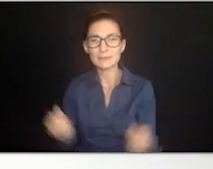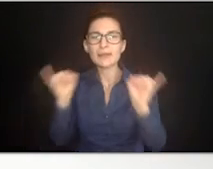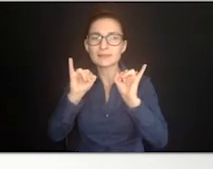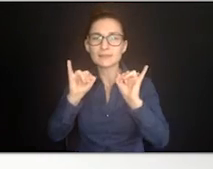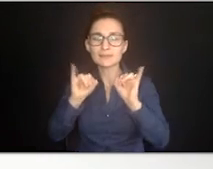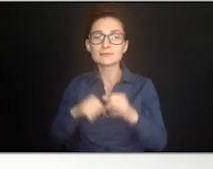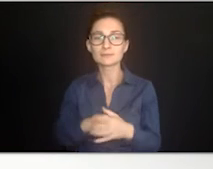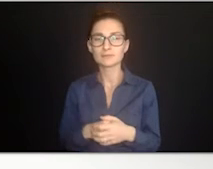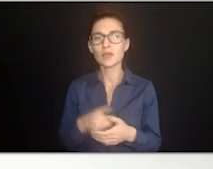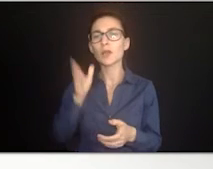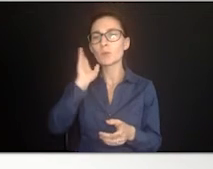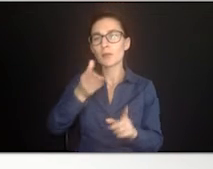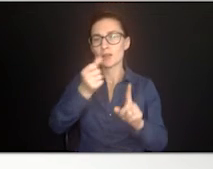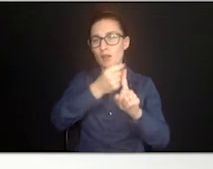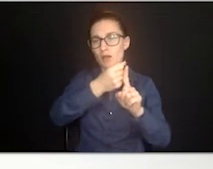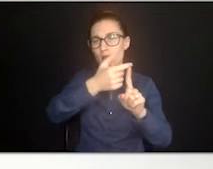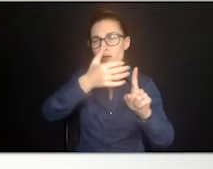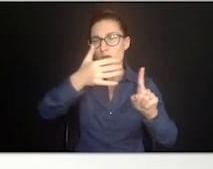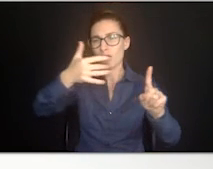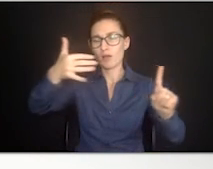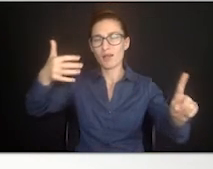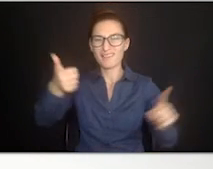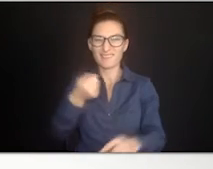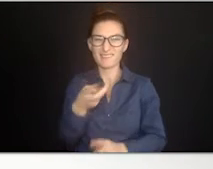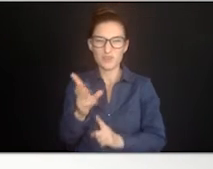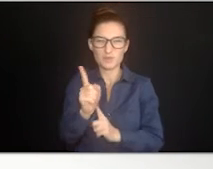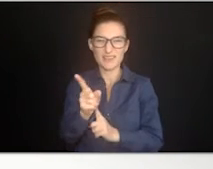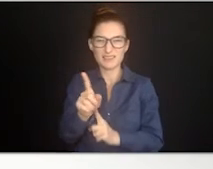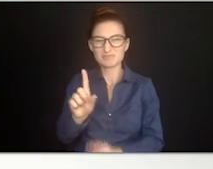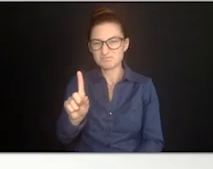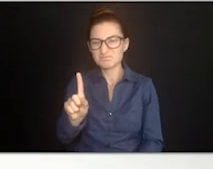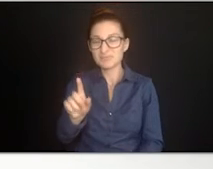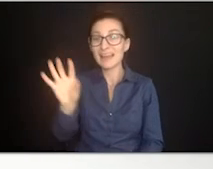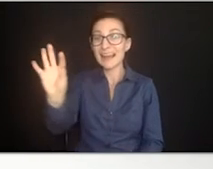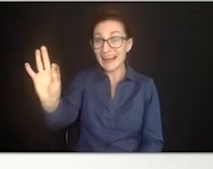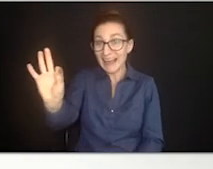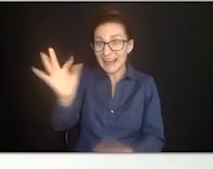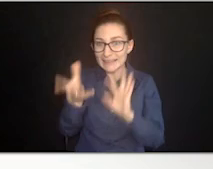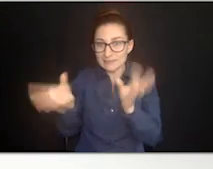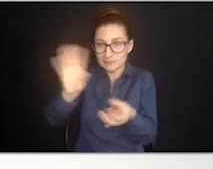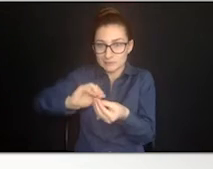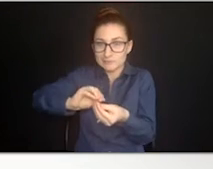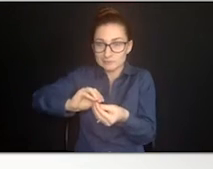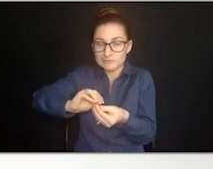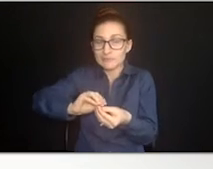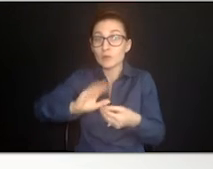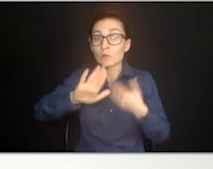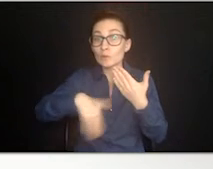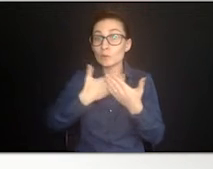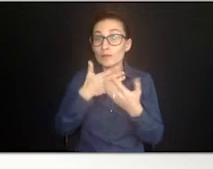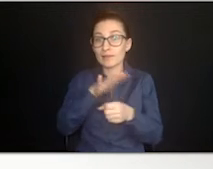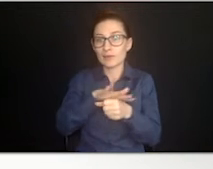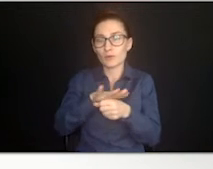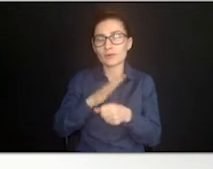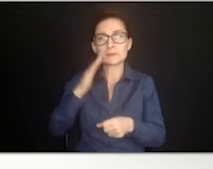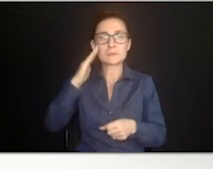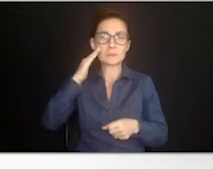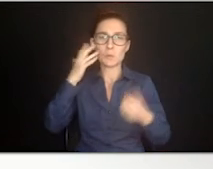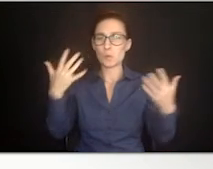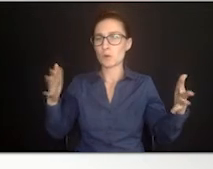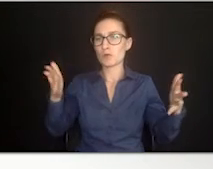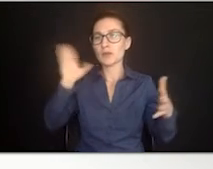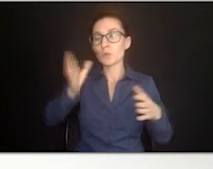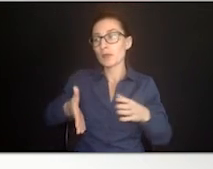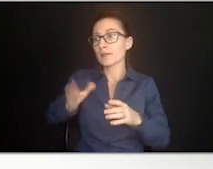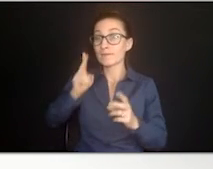those in detail in a few minutes. There are 9 of them, and these are the areas that are known to be impacted by